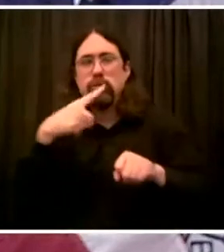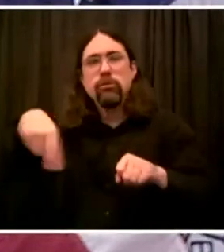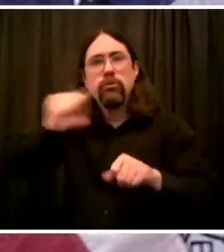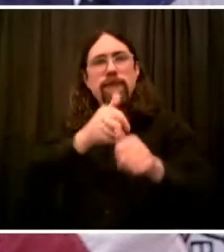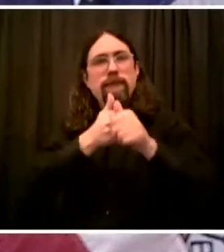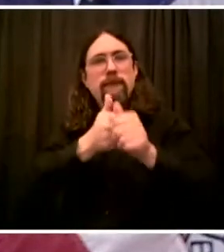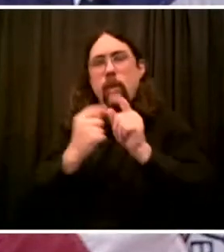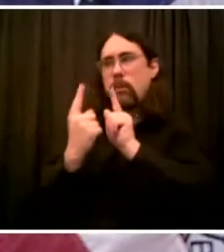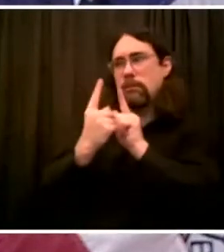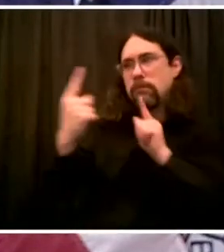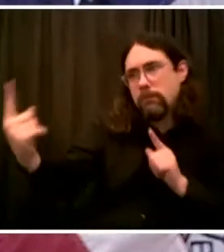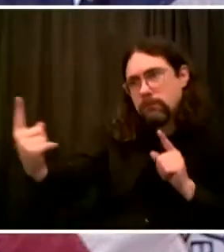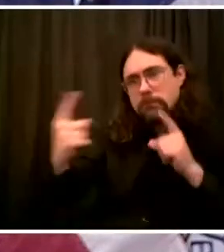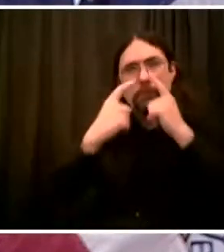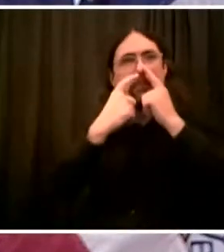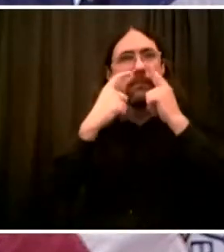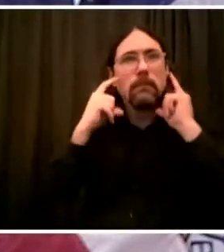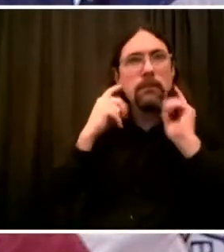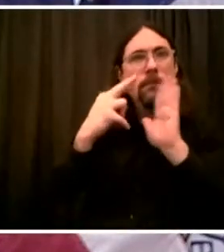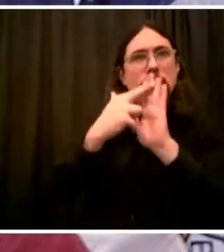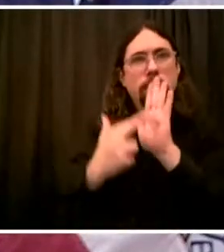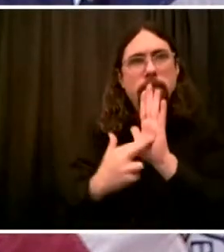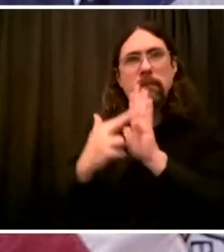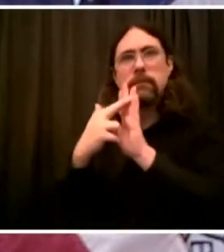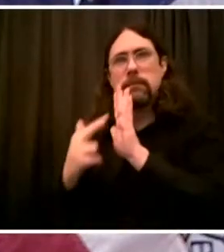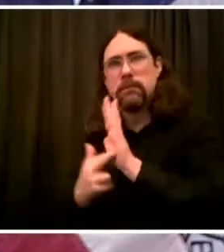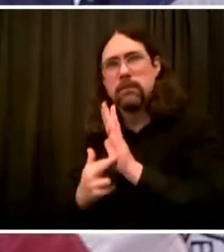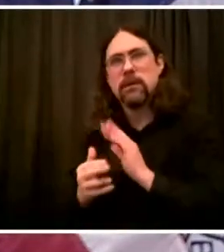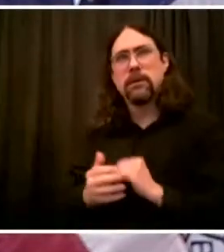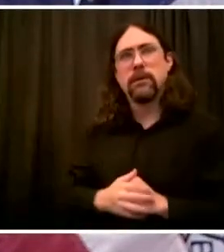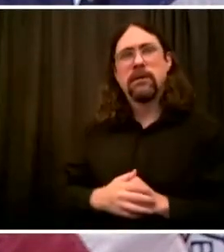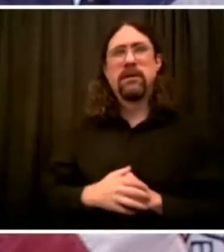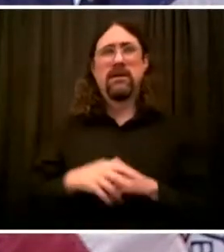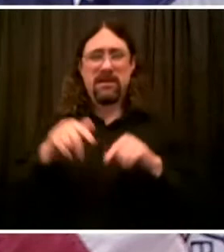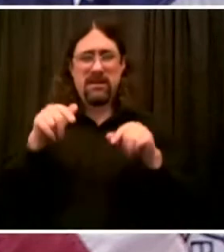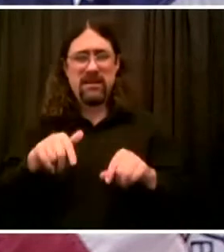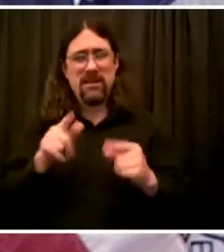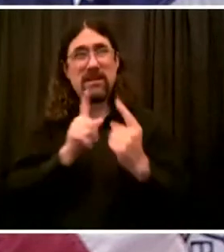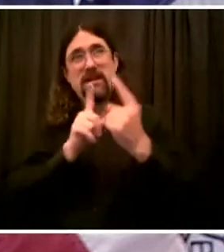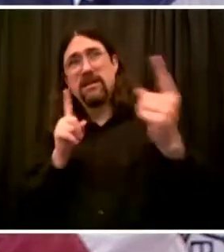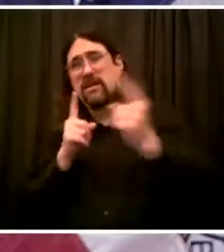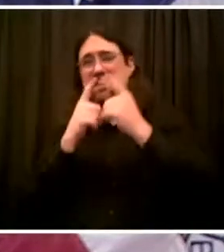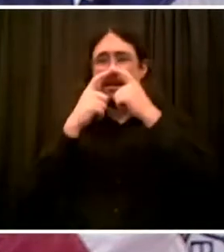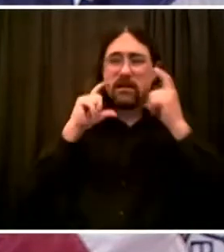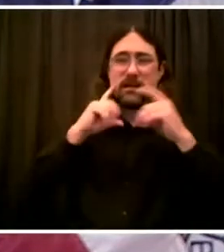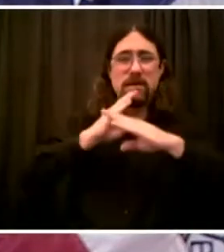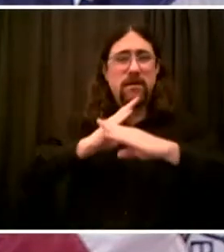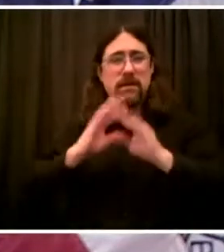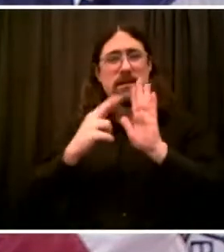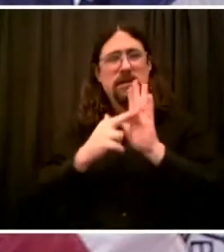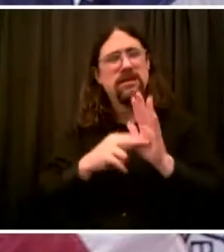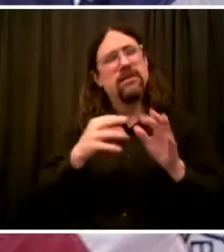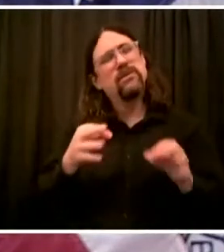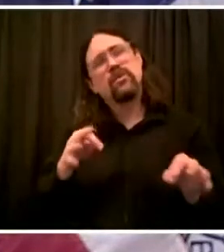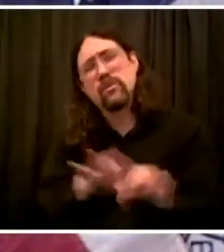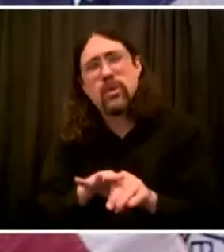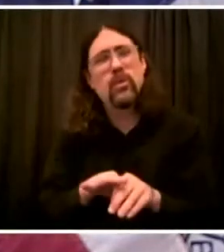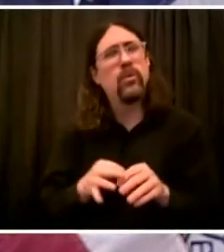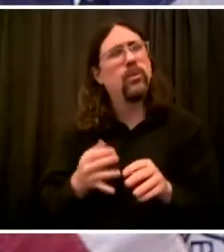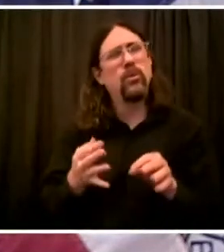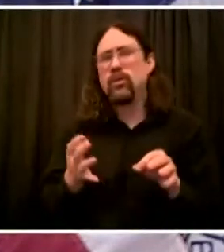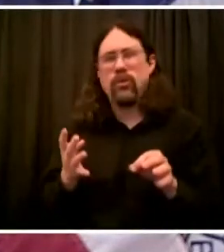disease. The rules are to reduce the number of people who get this disease and the number of people who die. There is nothing more sacred than that in terms of thinking of what people